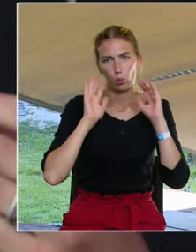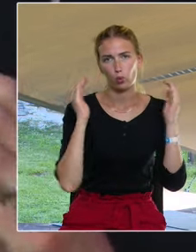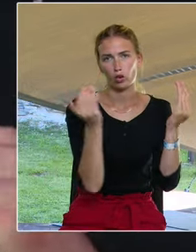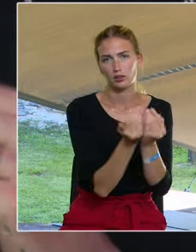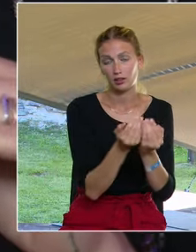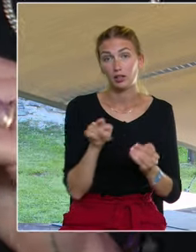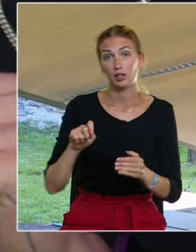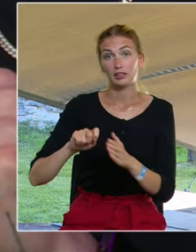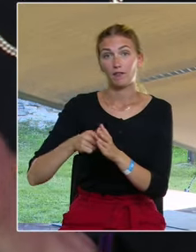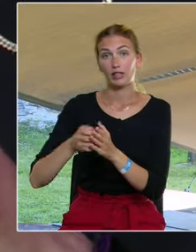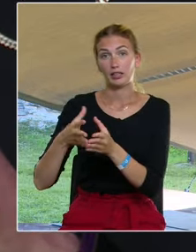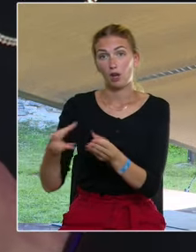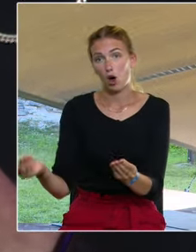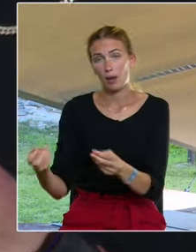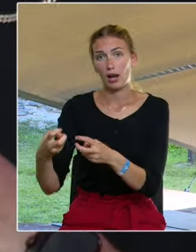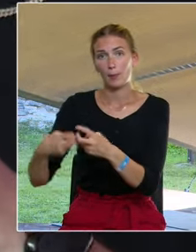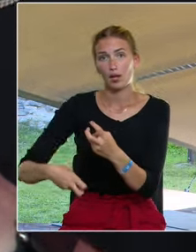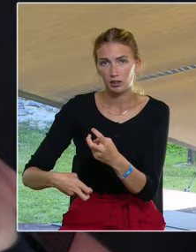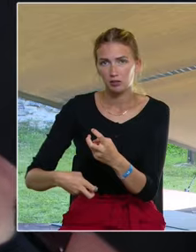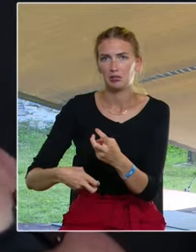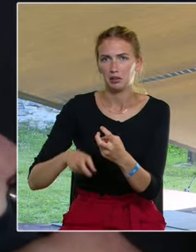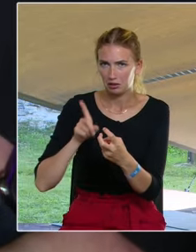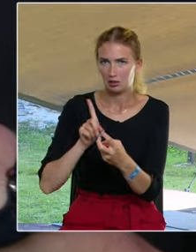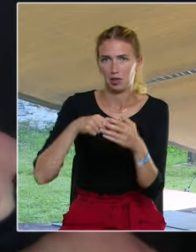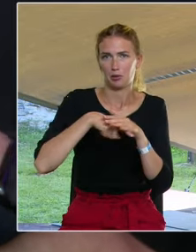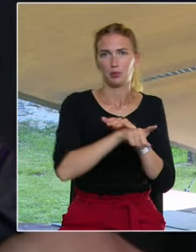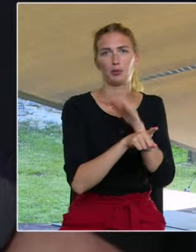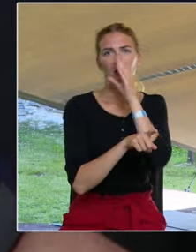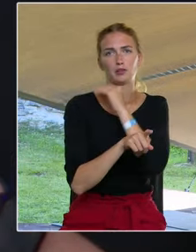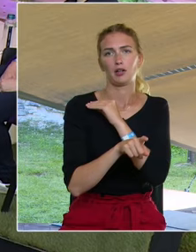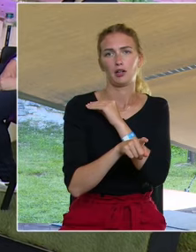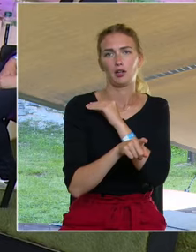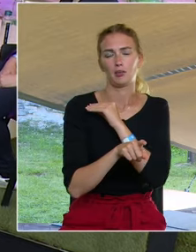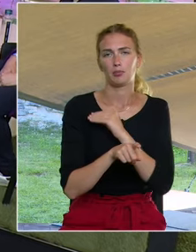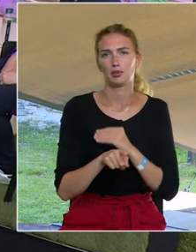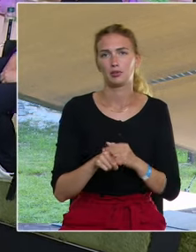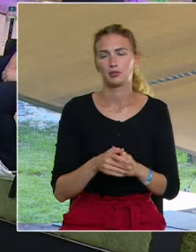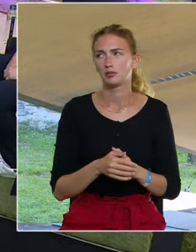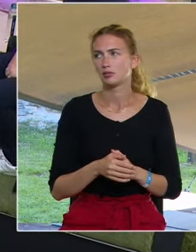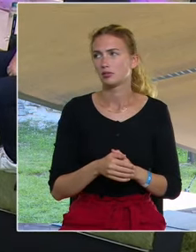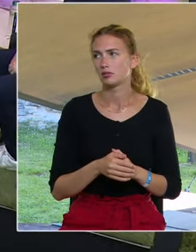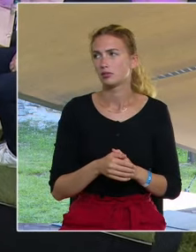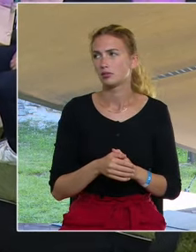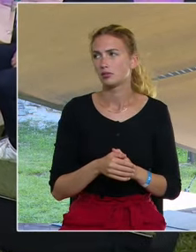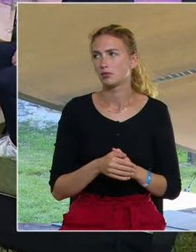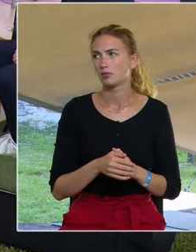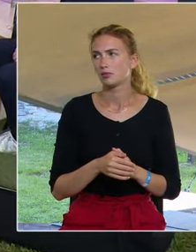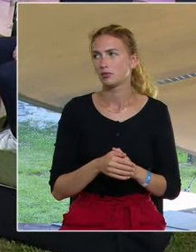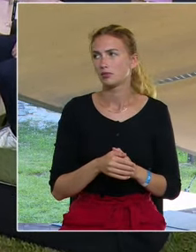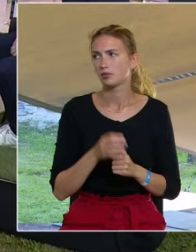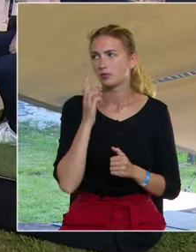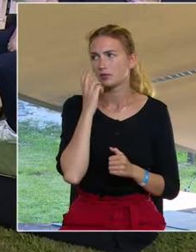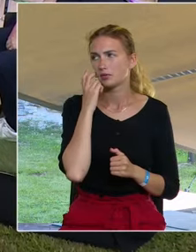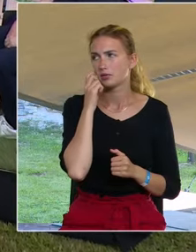I lose this, even if this breaks, I will still get in using my passphrase, but or seed phrase